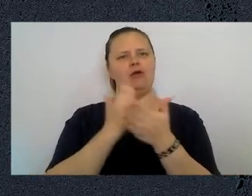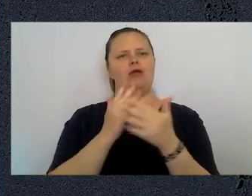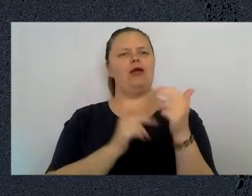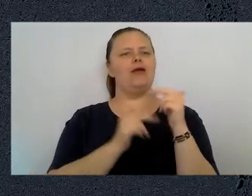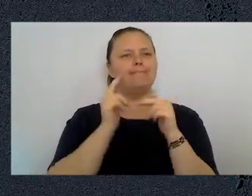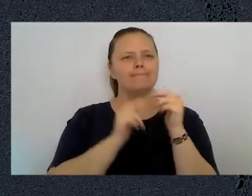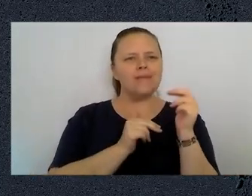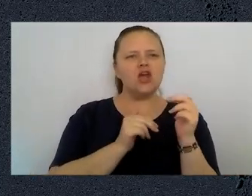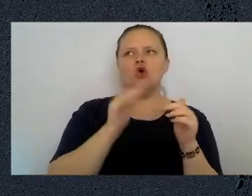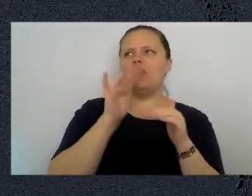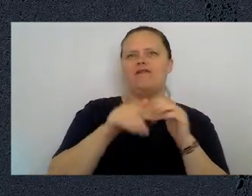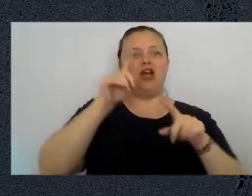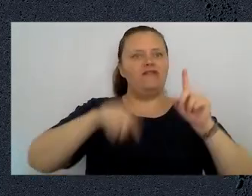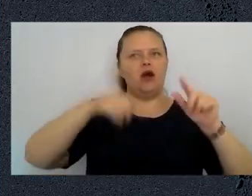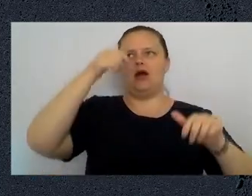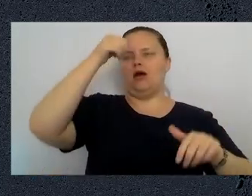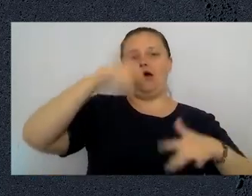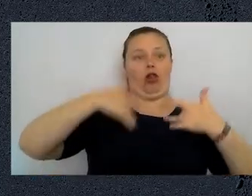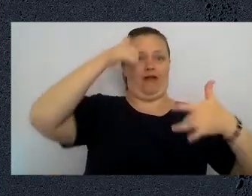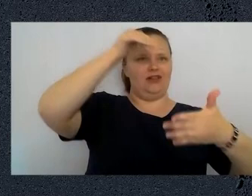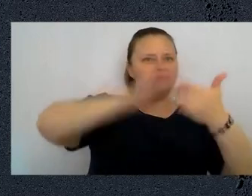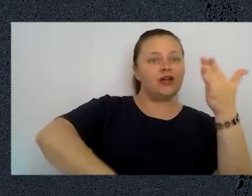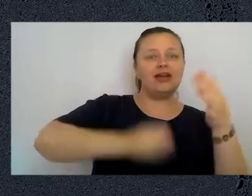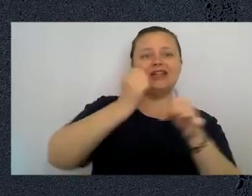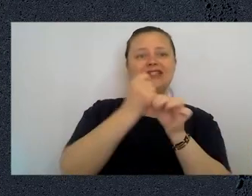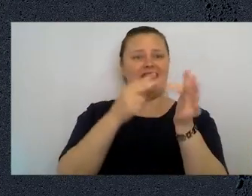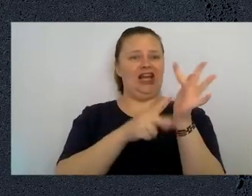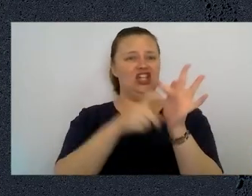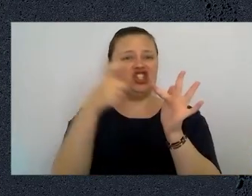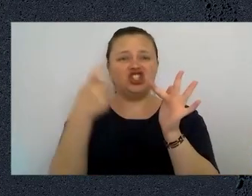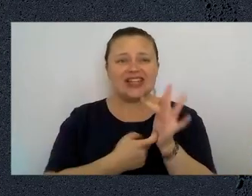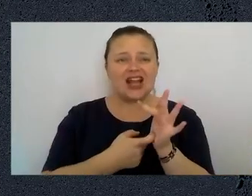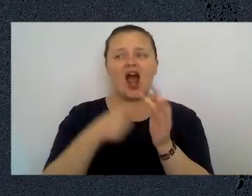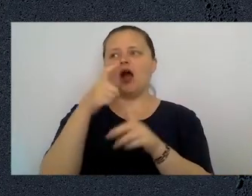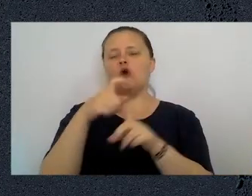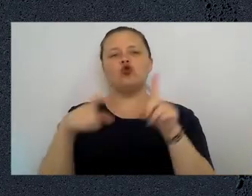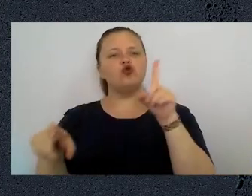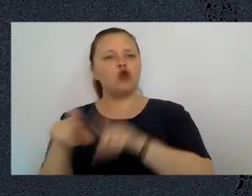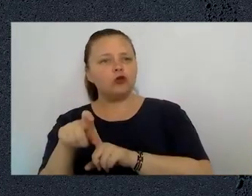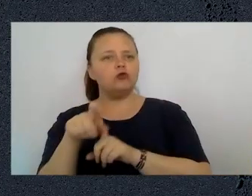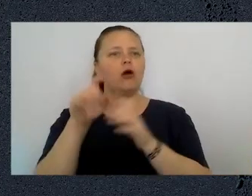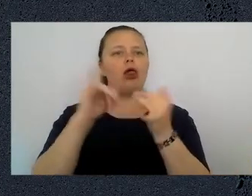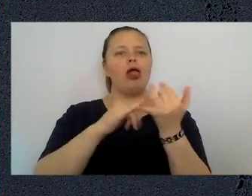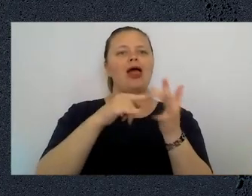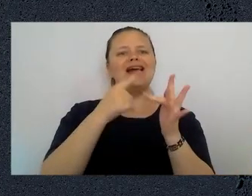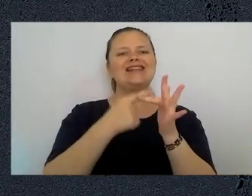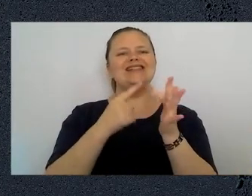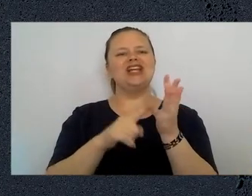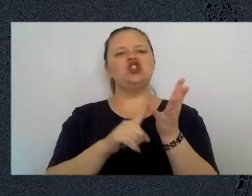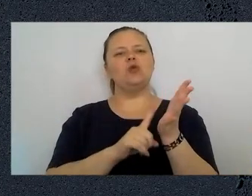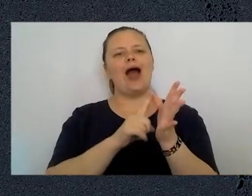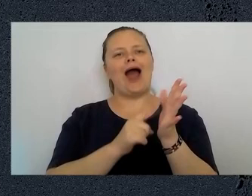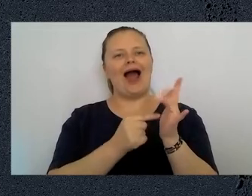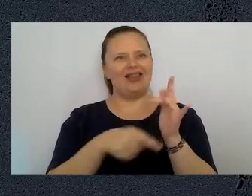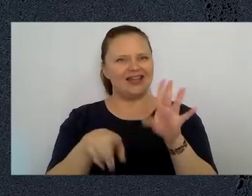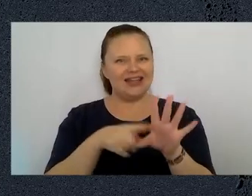life experience, of gender, culture, sexuality, age, socioeconomic status, where we've grown up, what